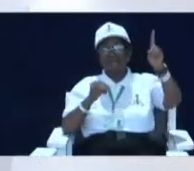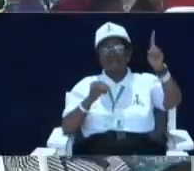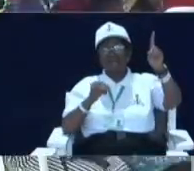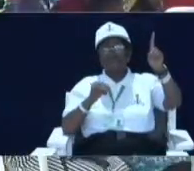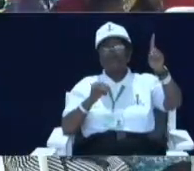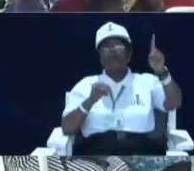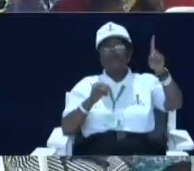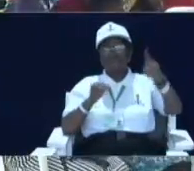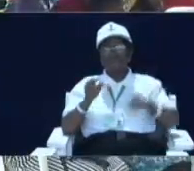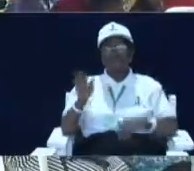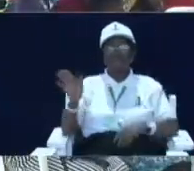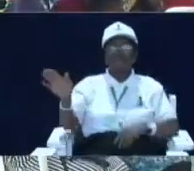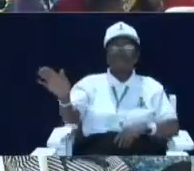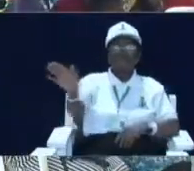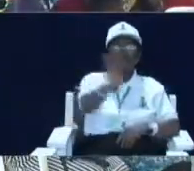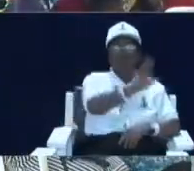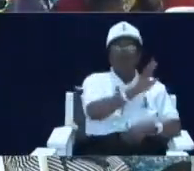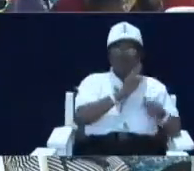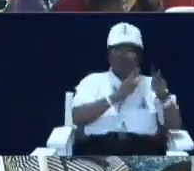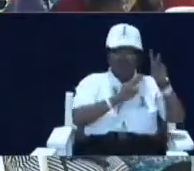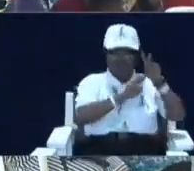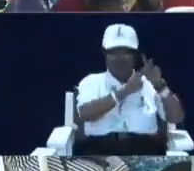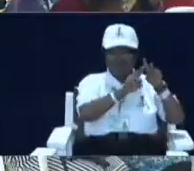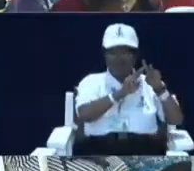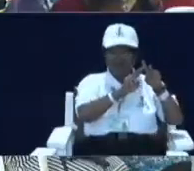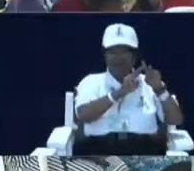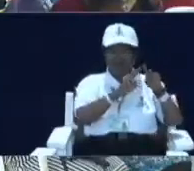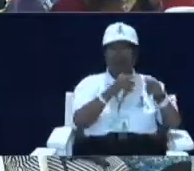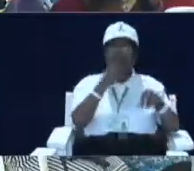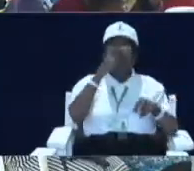one, your vision must be enlarged.